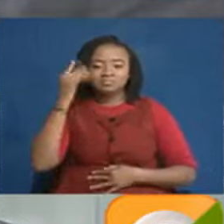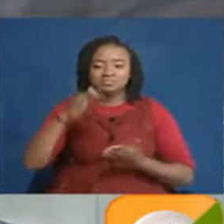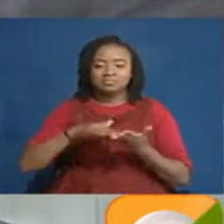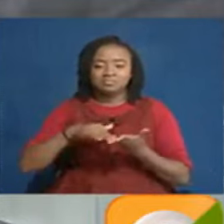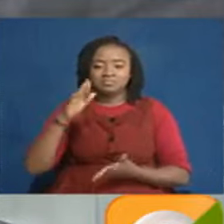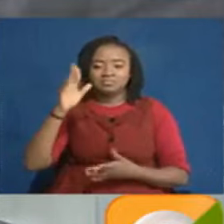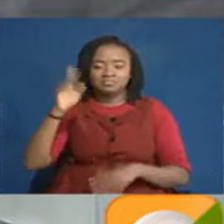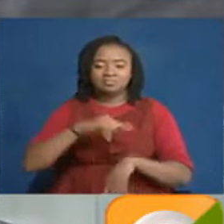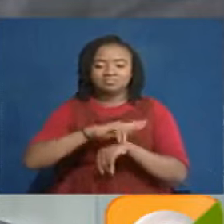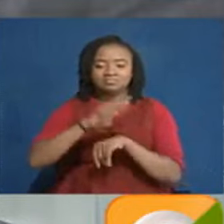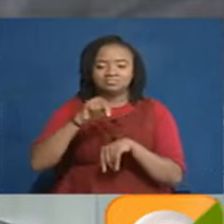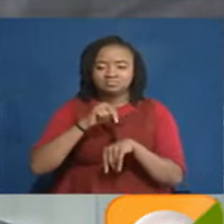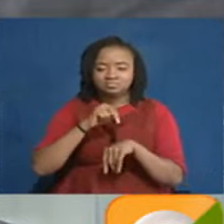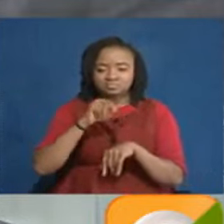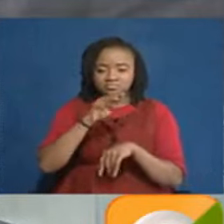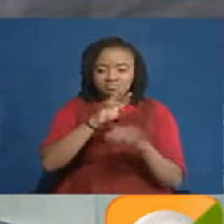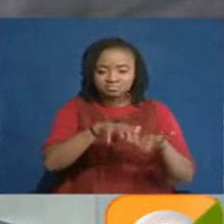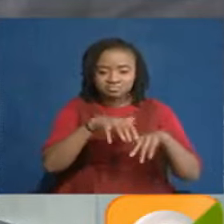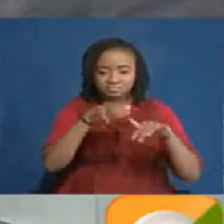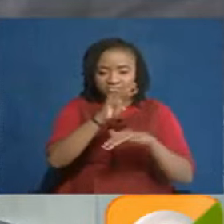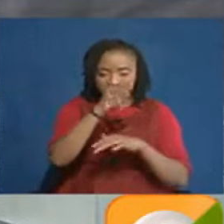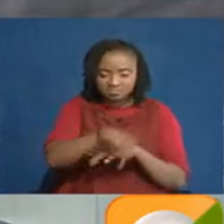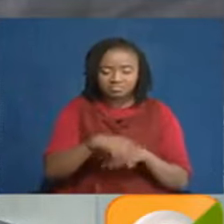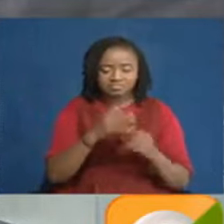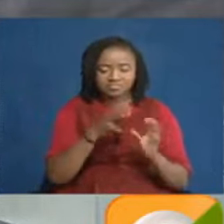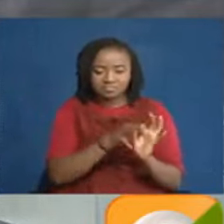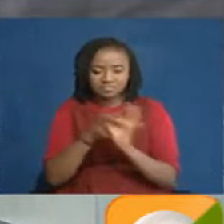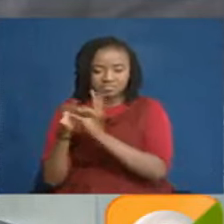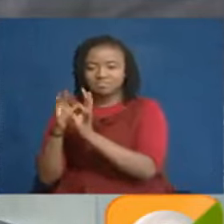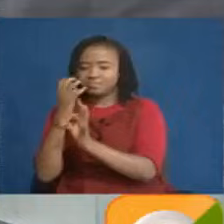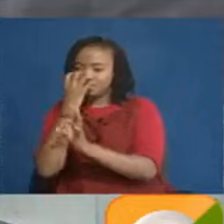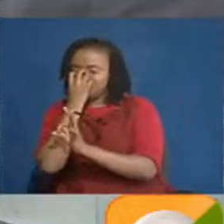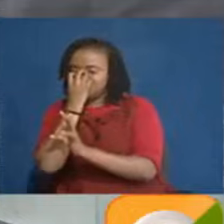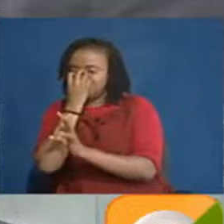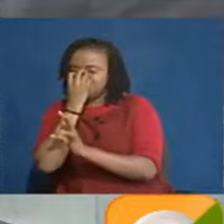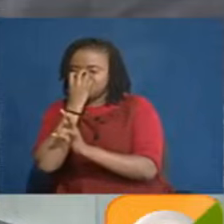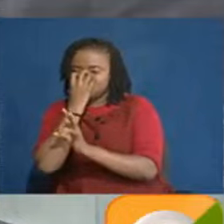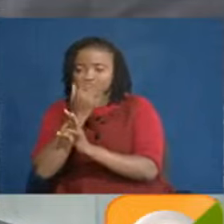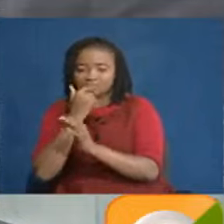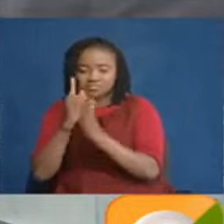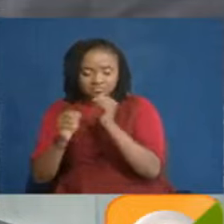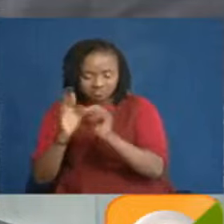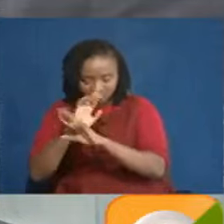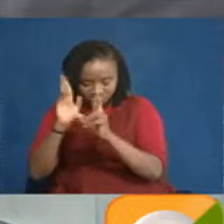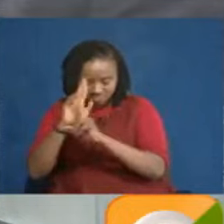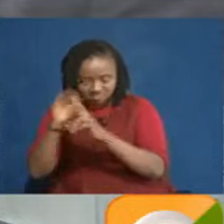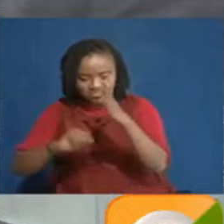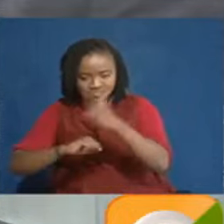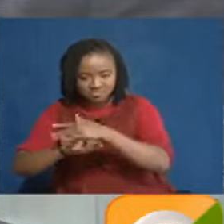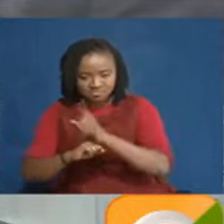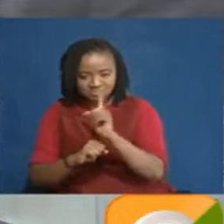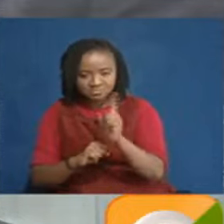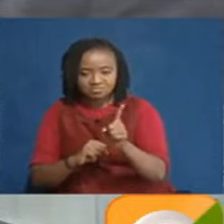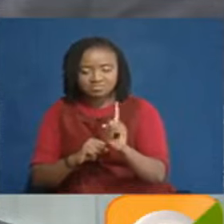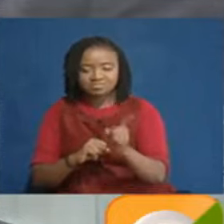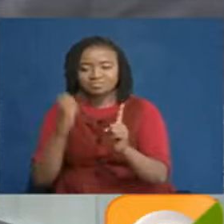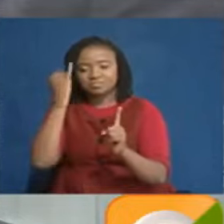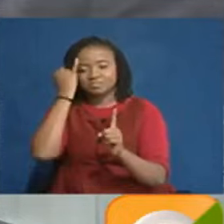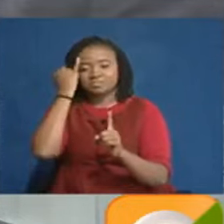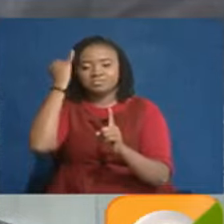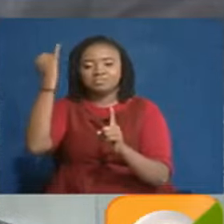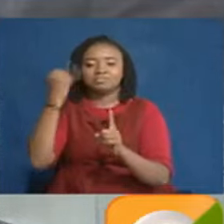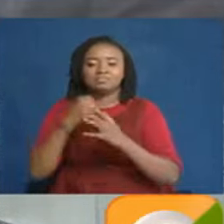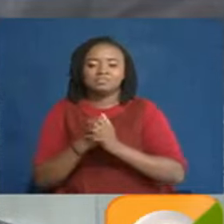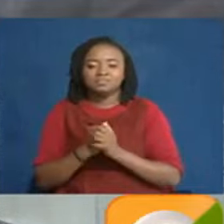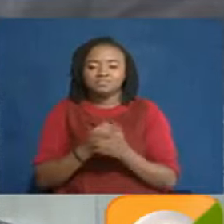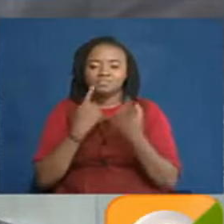members allied to President William Ruto expressing their support for the motion. The members of Parliament accuse the Deputy